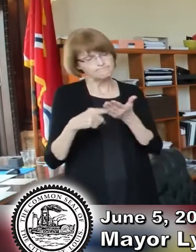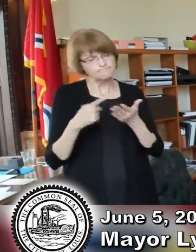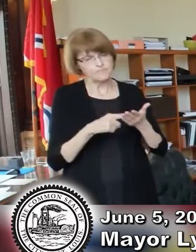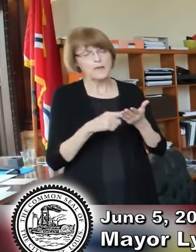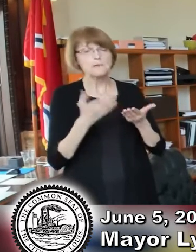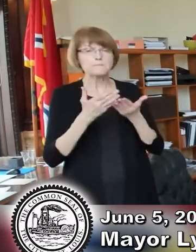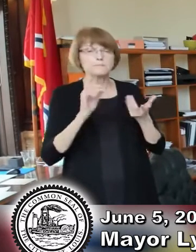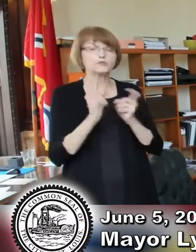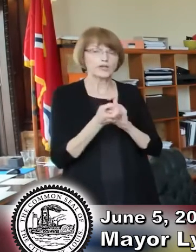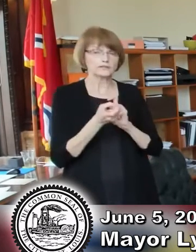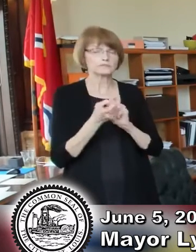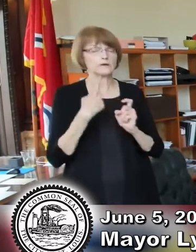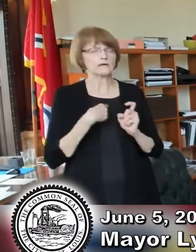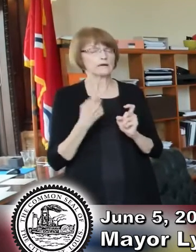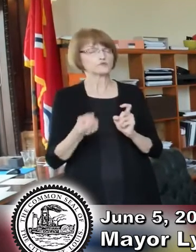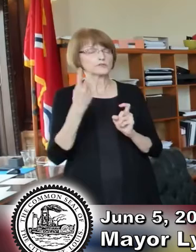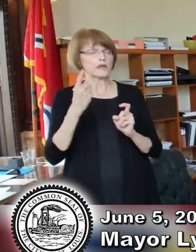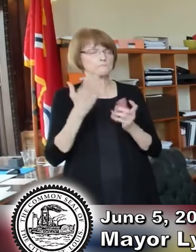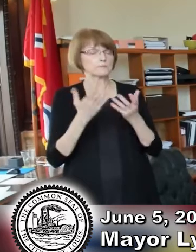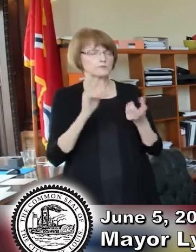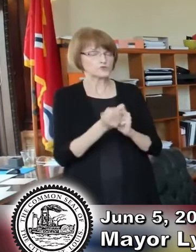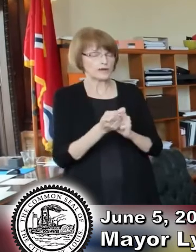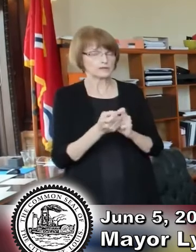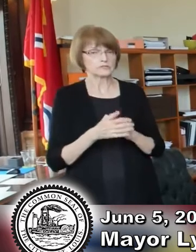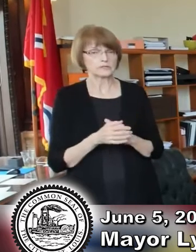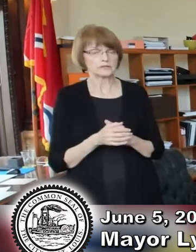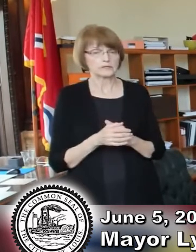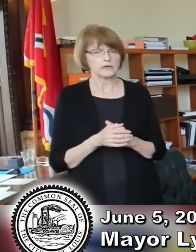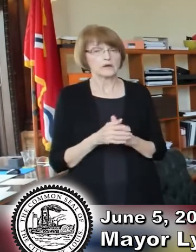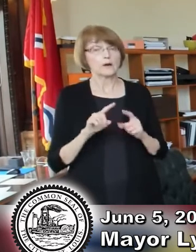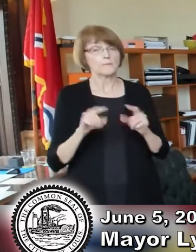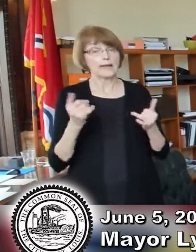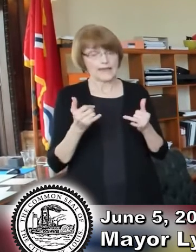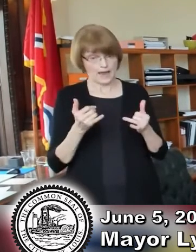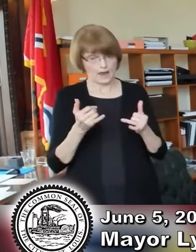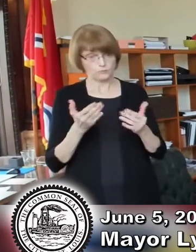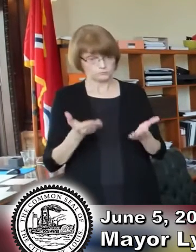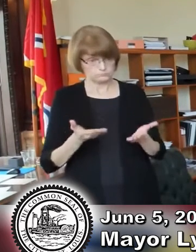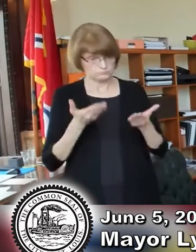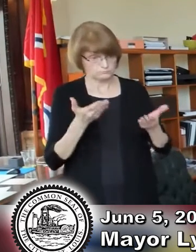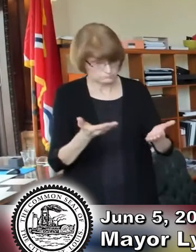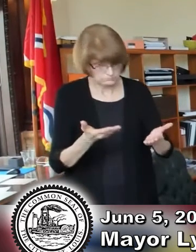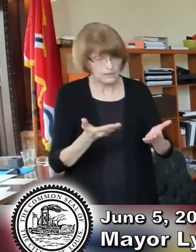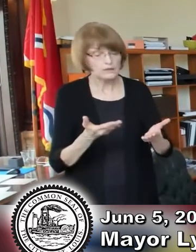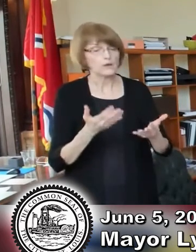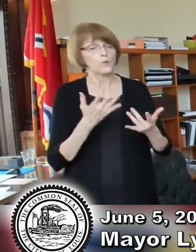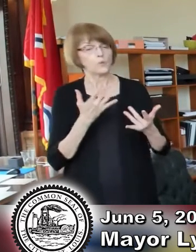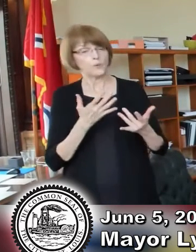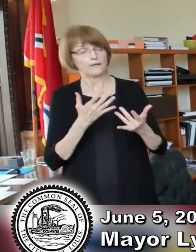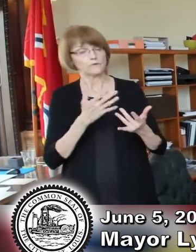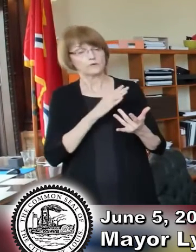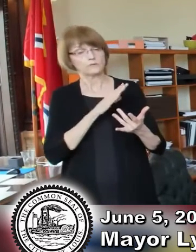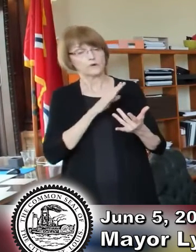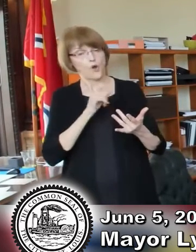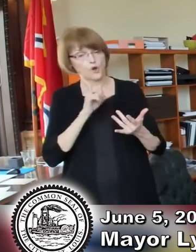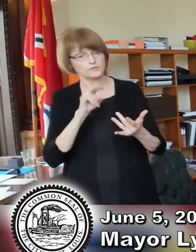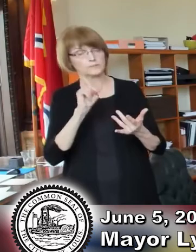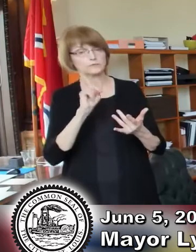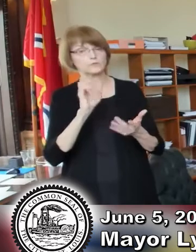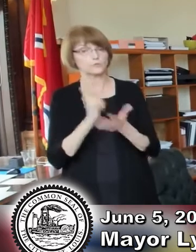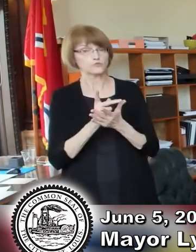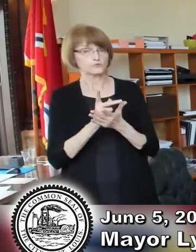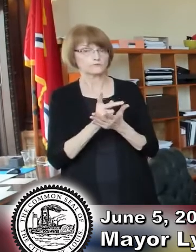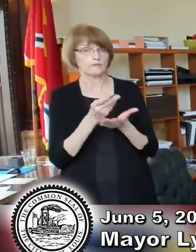that. But yes, I think we've got to wait for them to approve the funding before we can begin spending it. Be a few